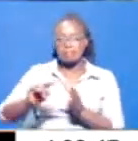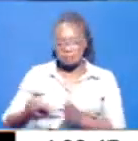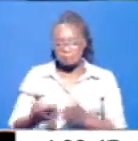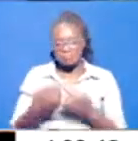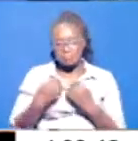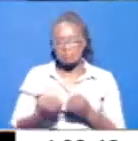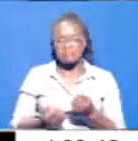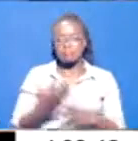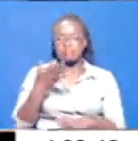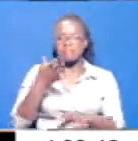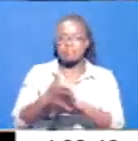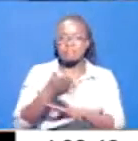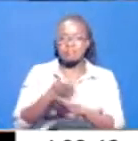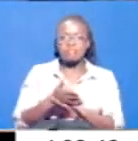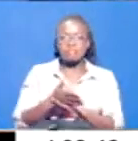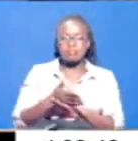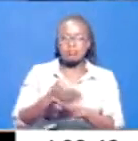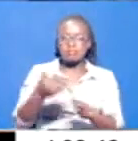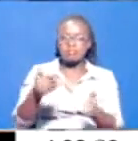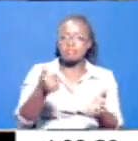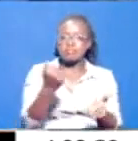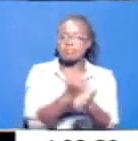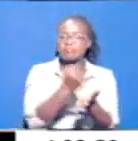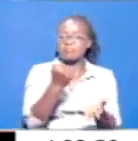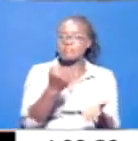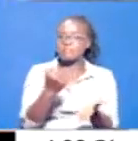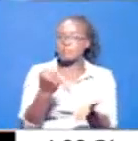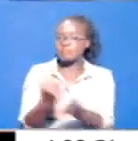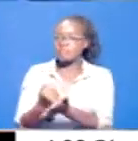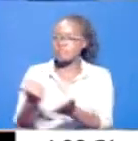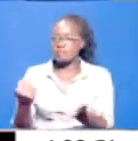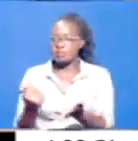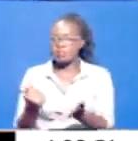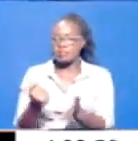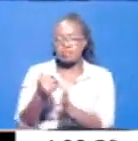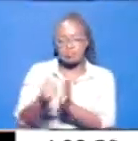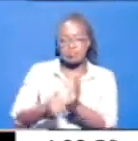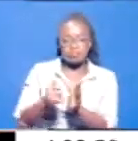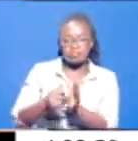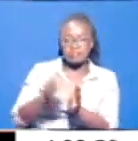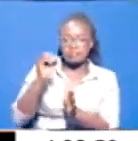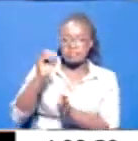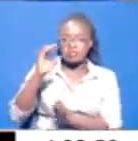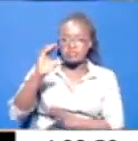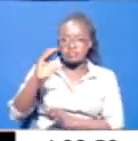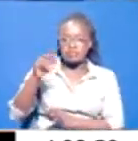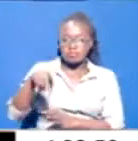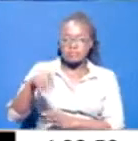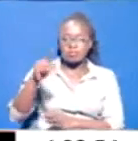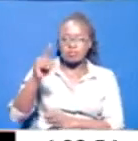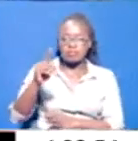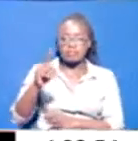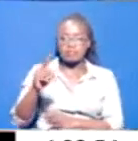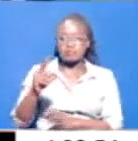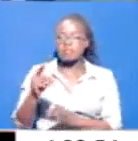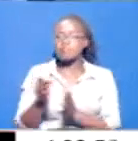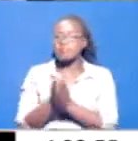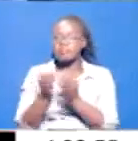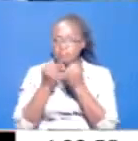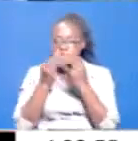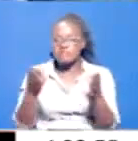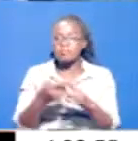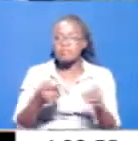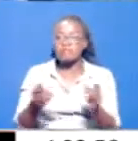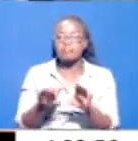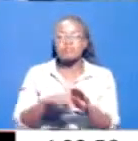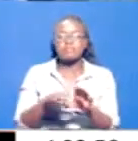fake stickers. Naivasha OCPD Samuel Waweru said that following a tip-off from members of the public, they